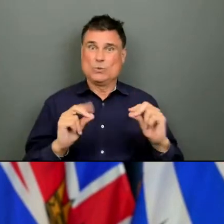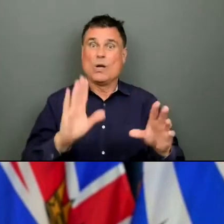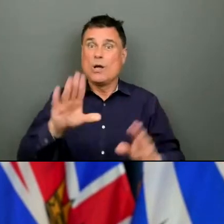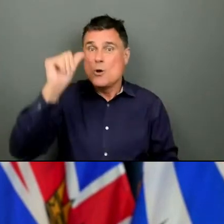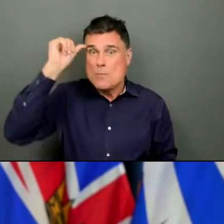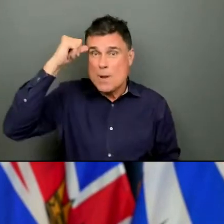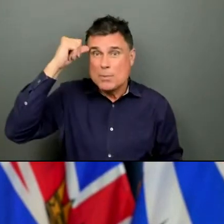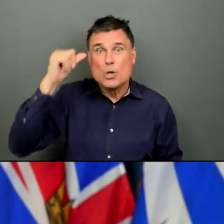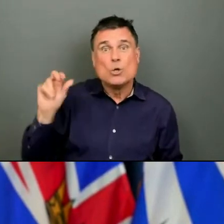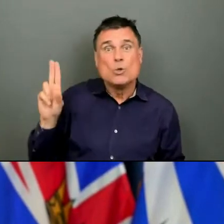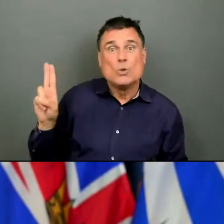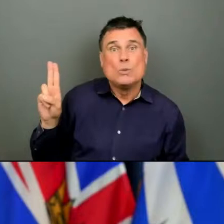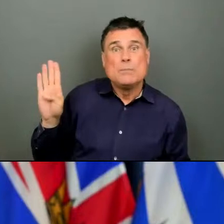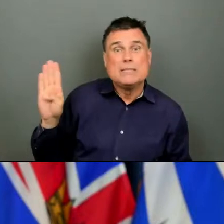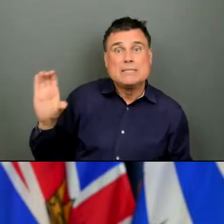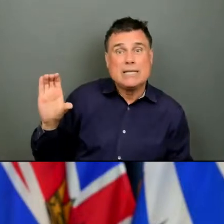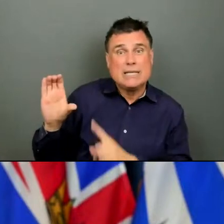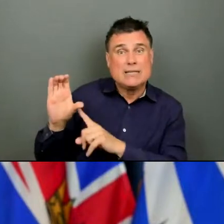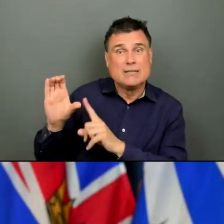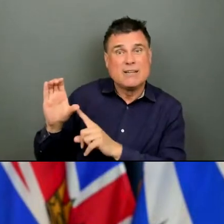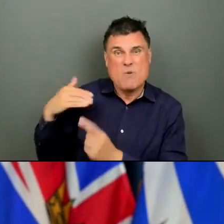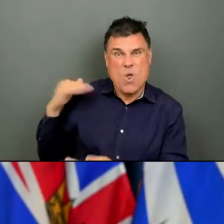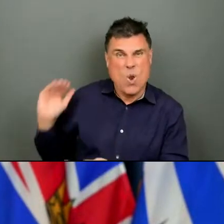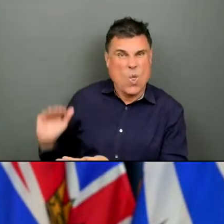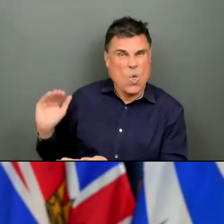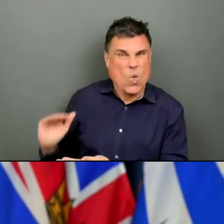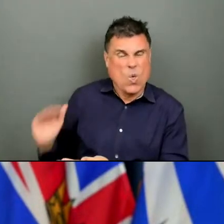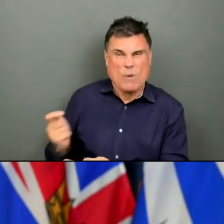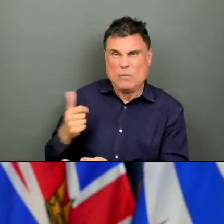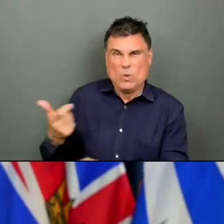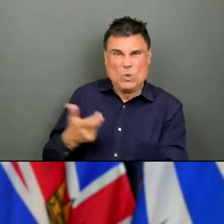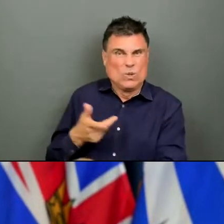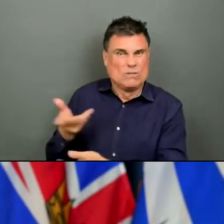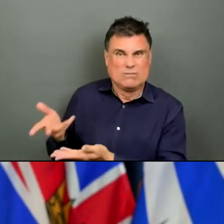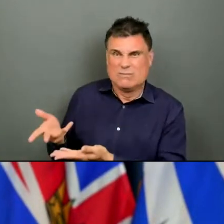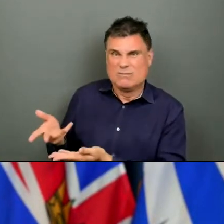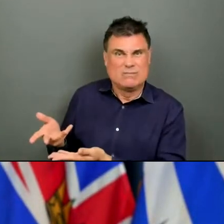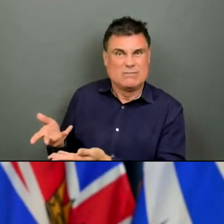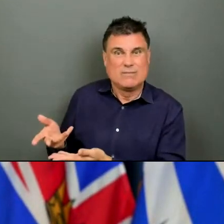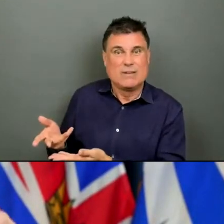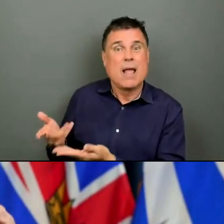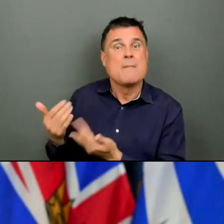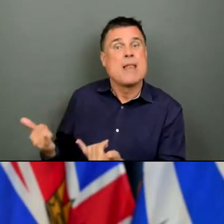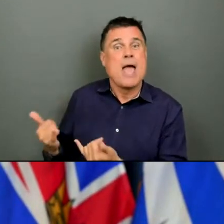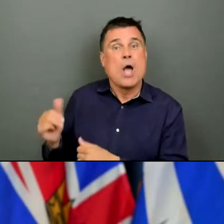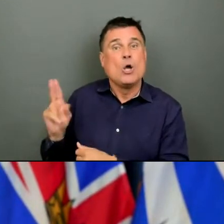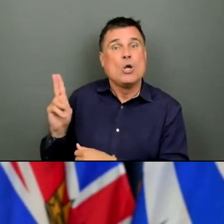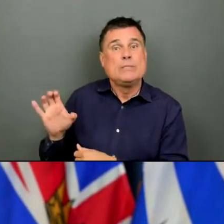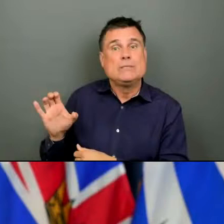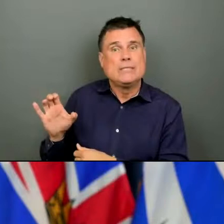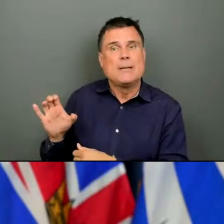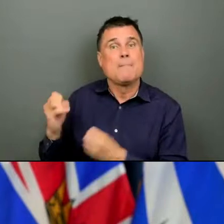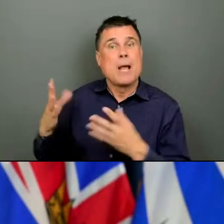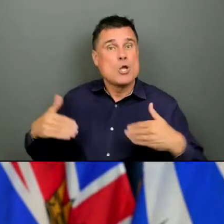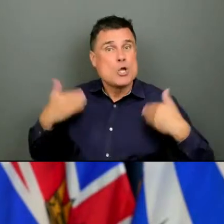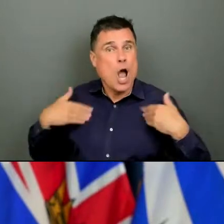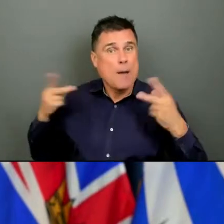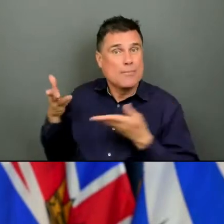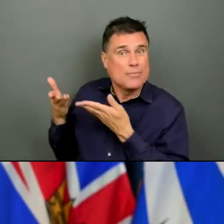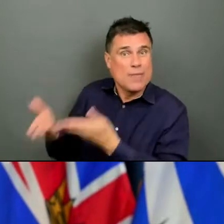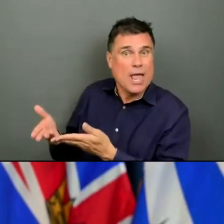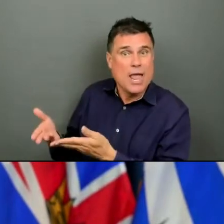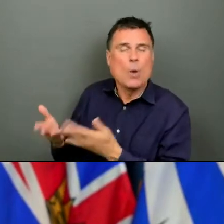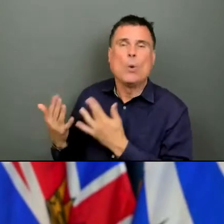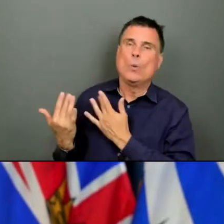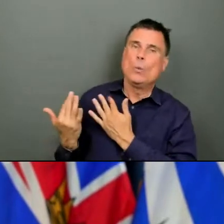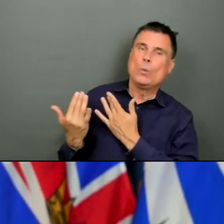low in terms of immunization as a community health service area, because UBC has a lot of young people, and this was an age-based process. Well,